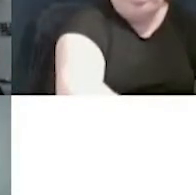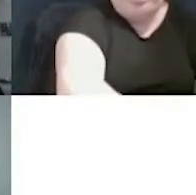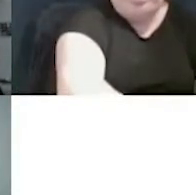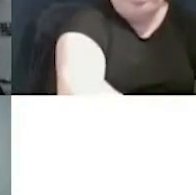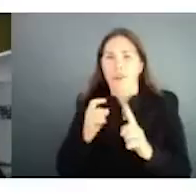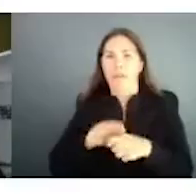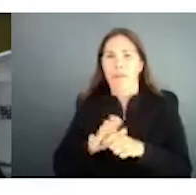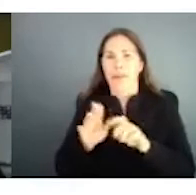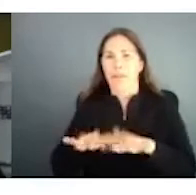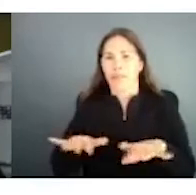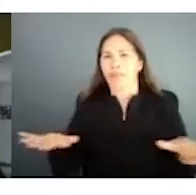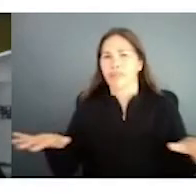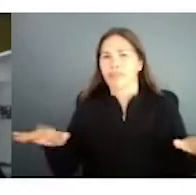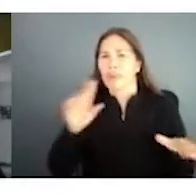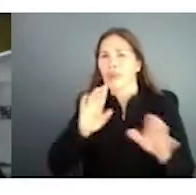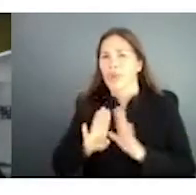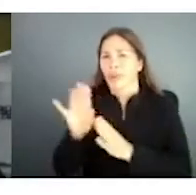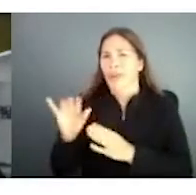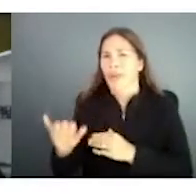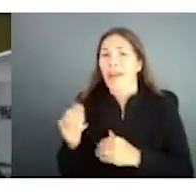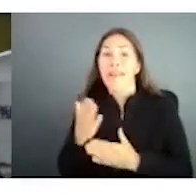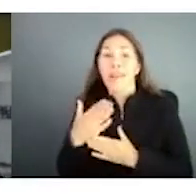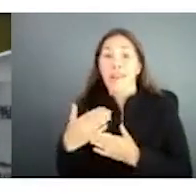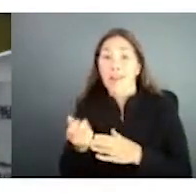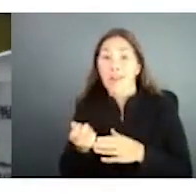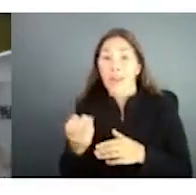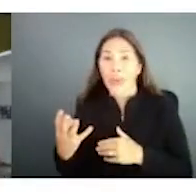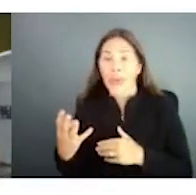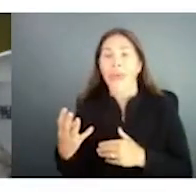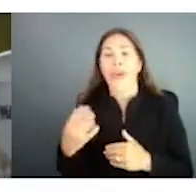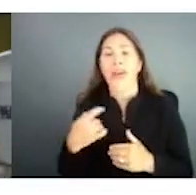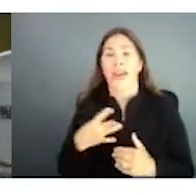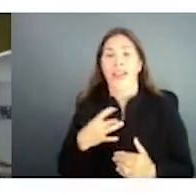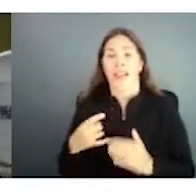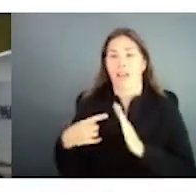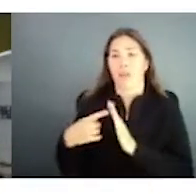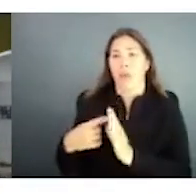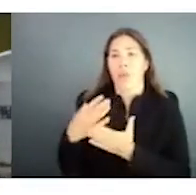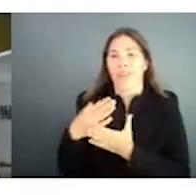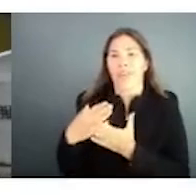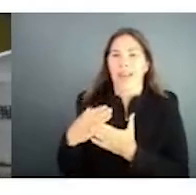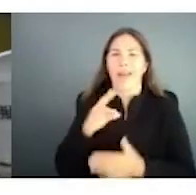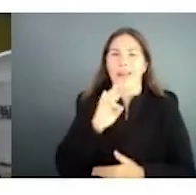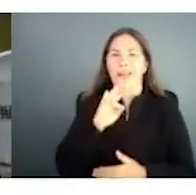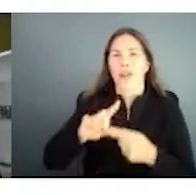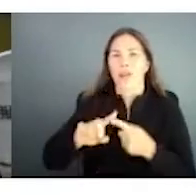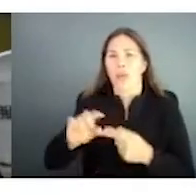pandemic. A few of them, I do like to show some 7 to 10